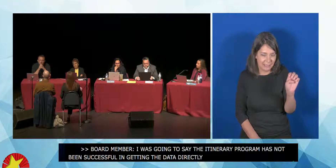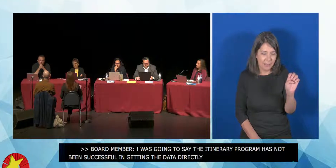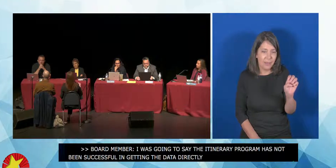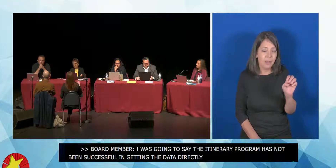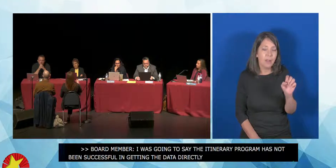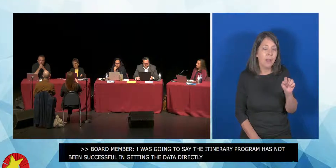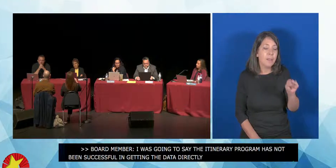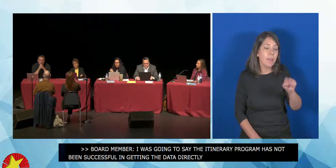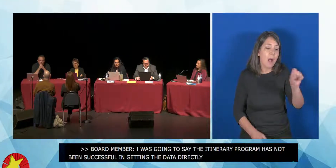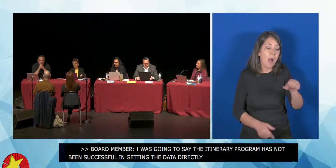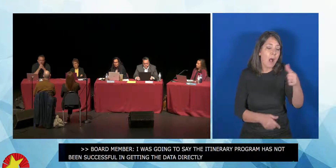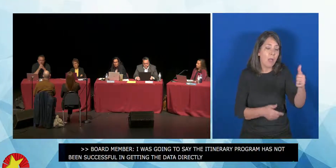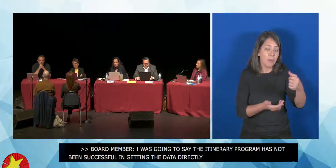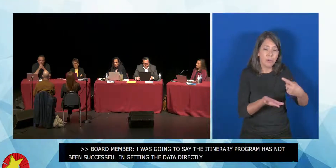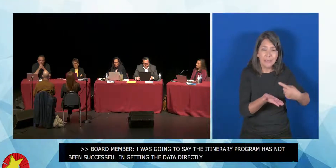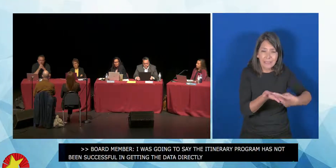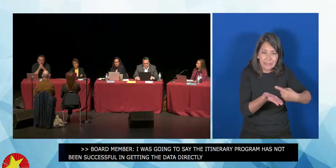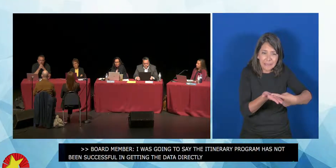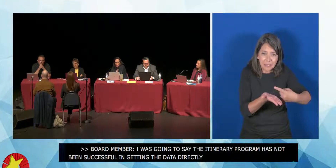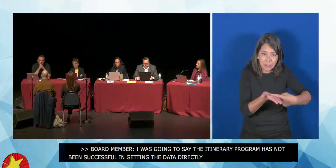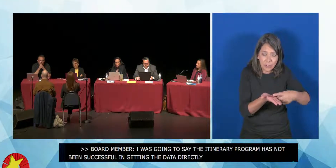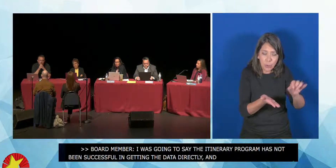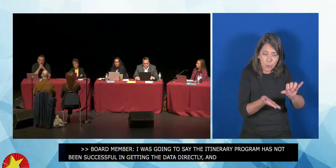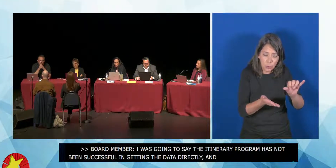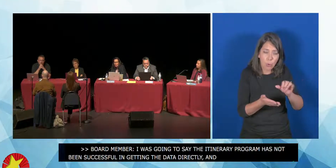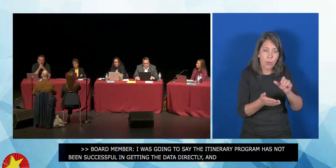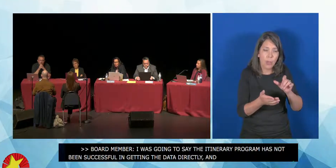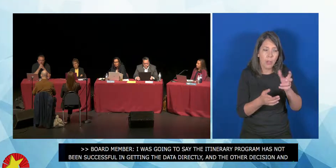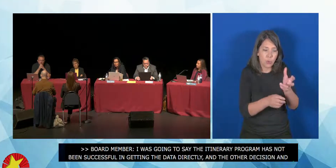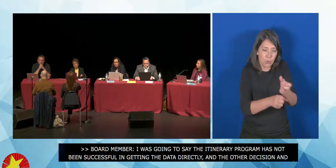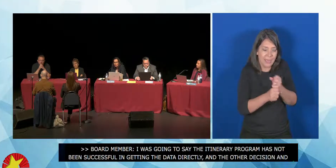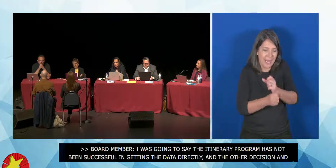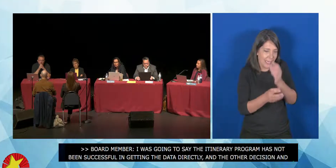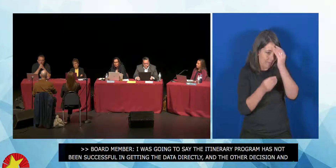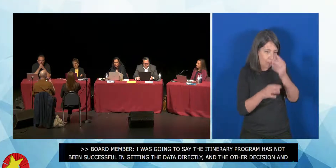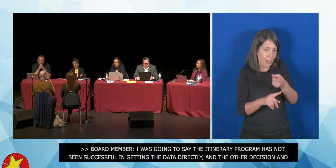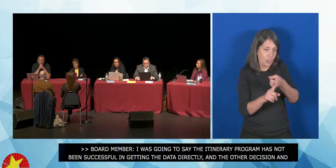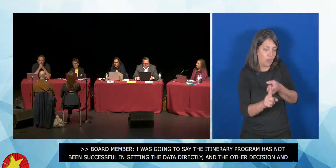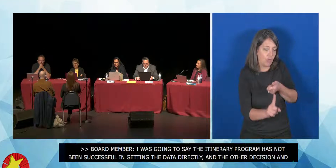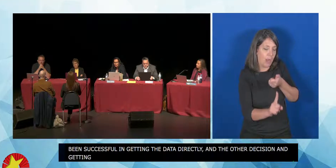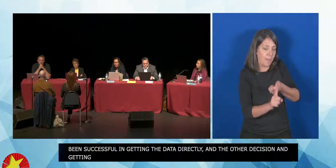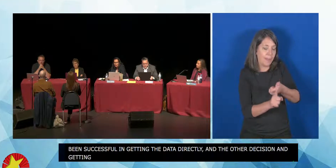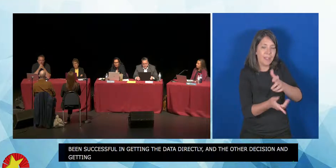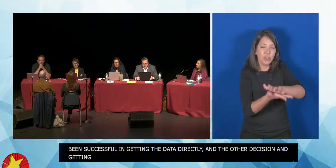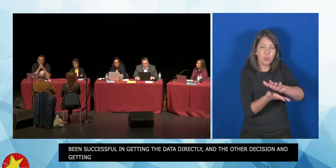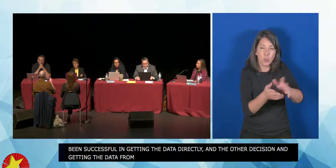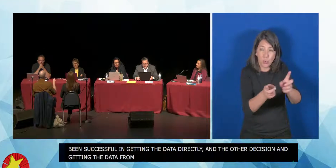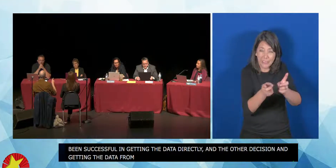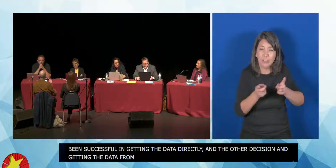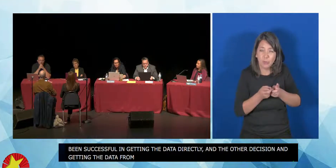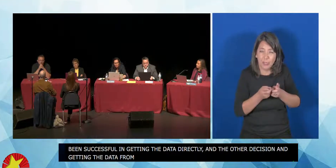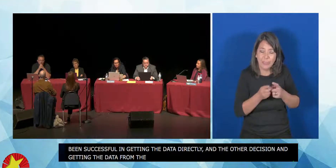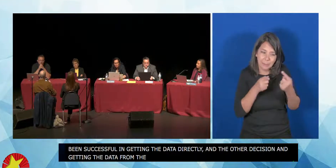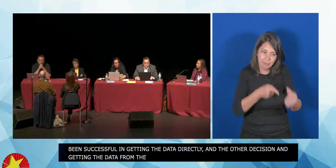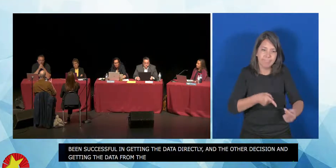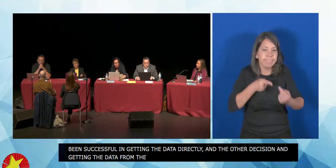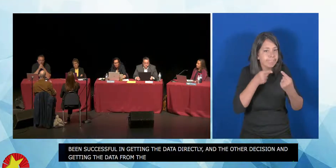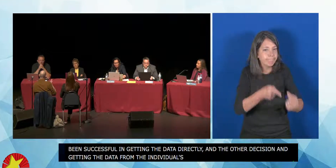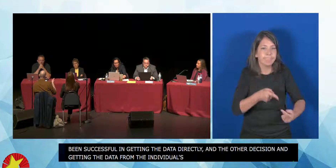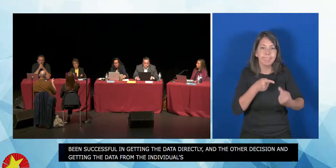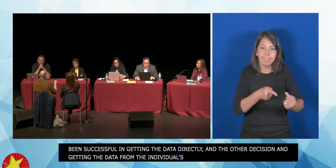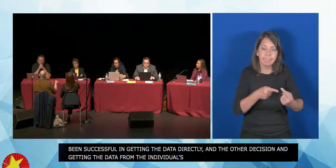other discussion has been getting the data from the individual school districts, and that